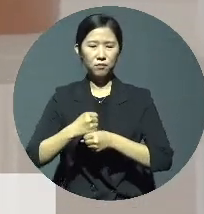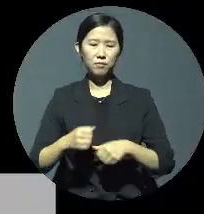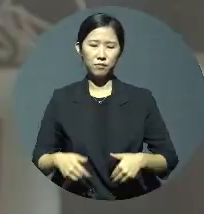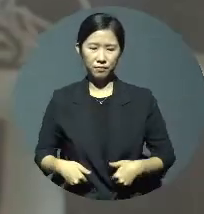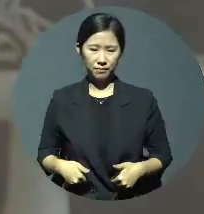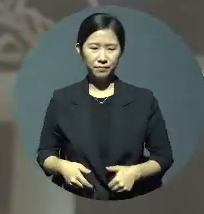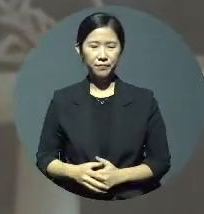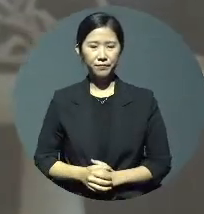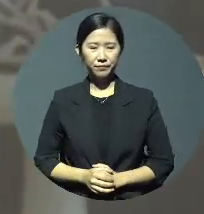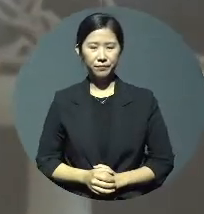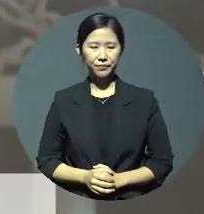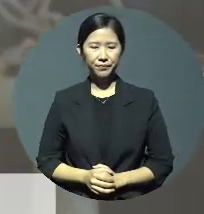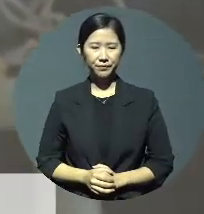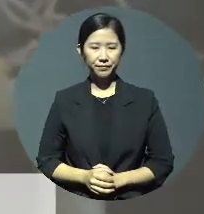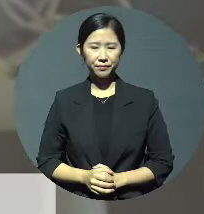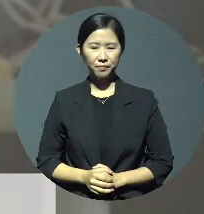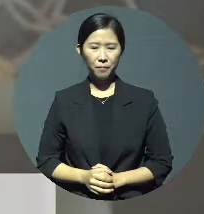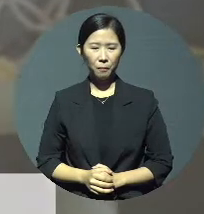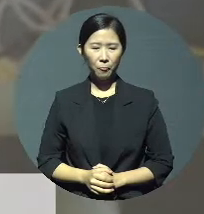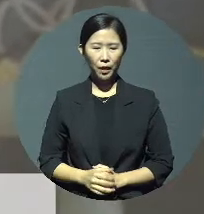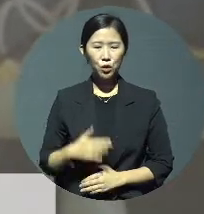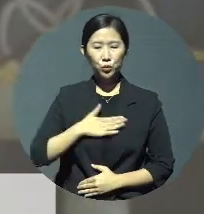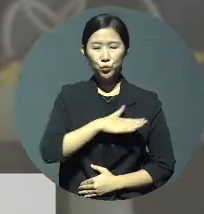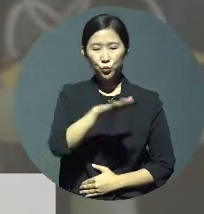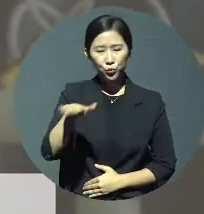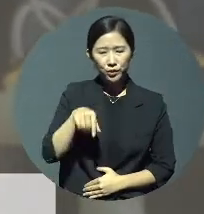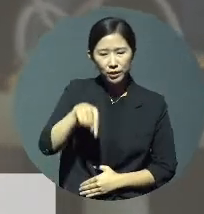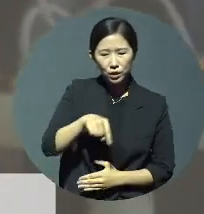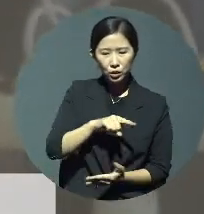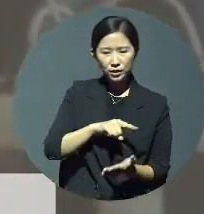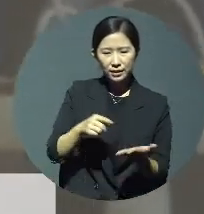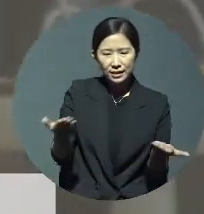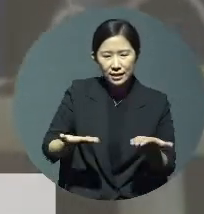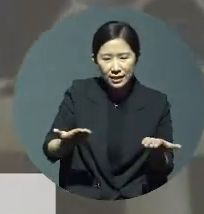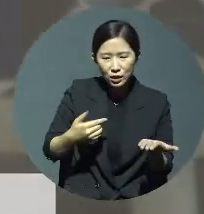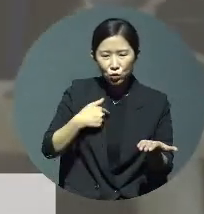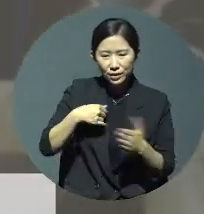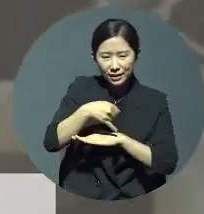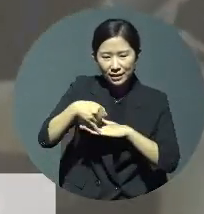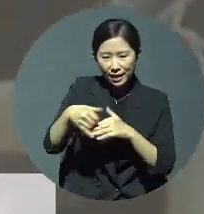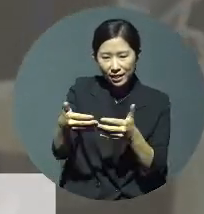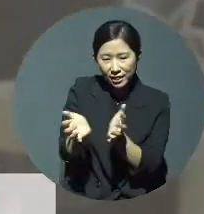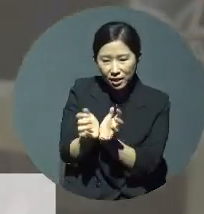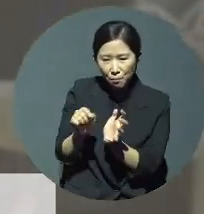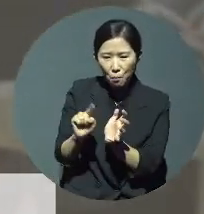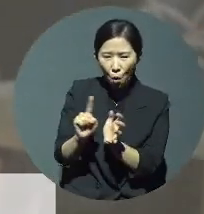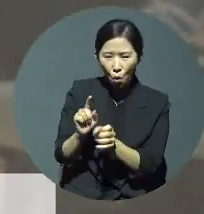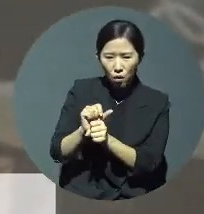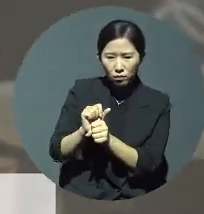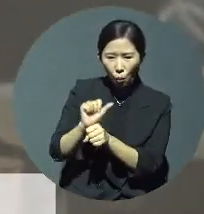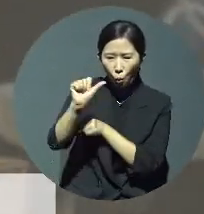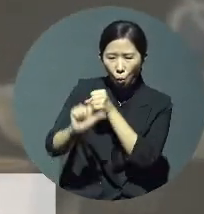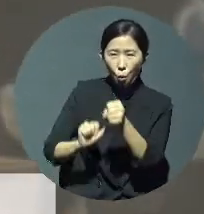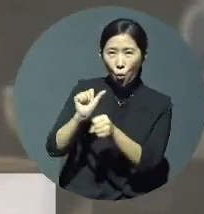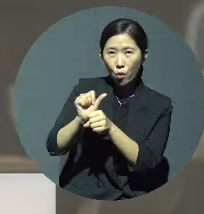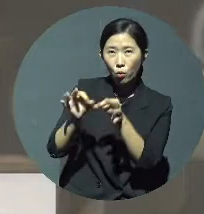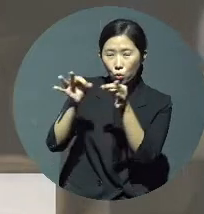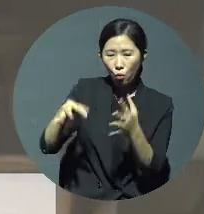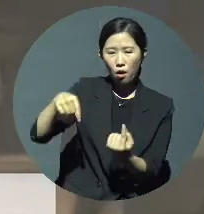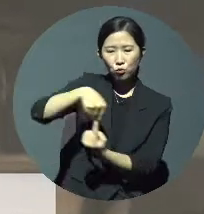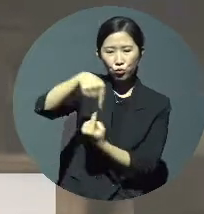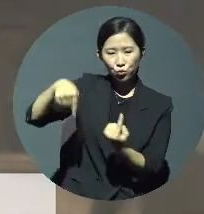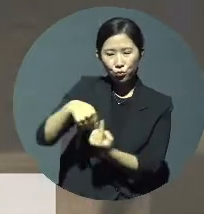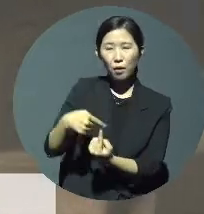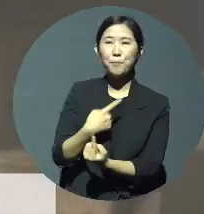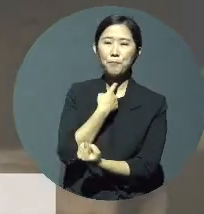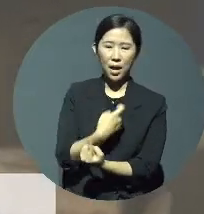voice. And we've been doing this type of work for, I mean, Layer has been running for around